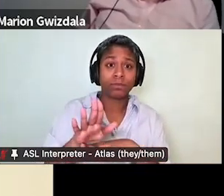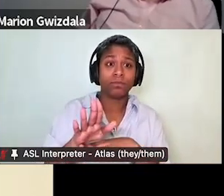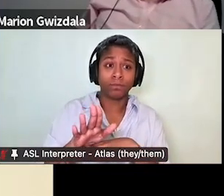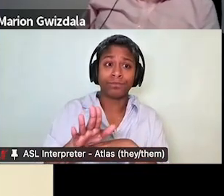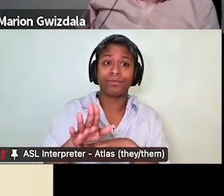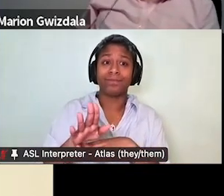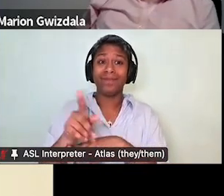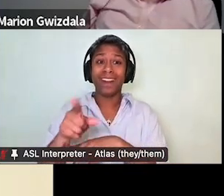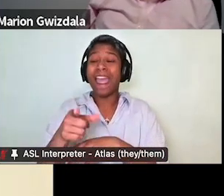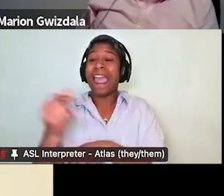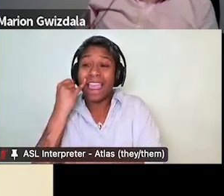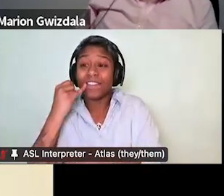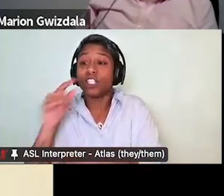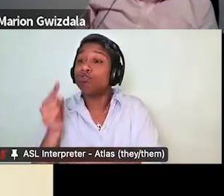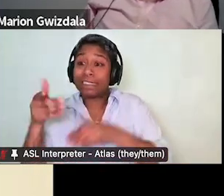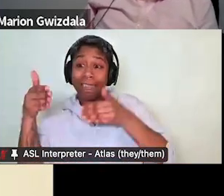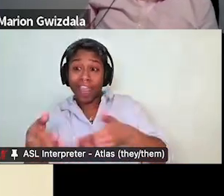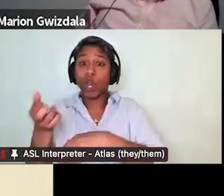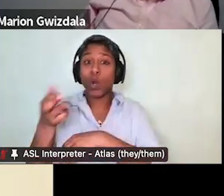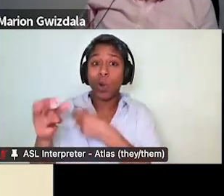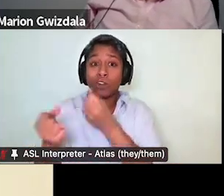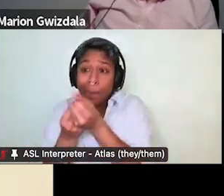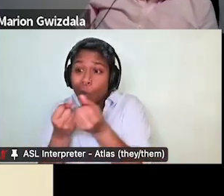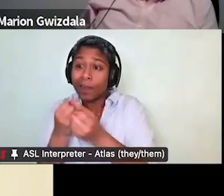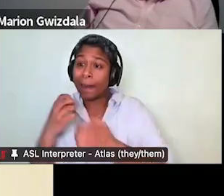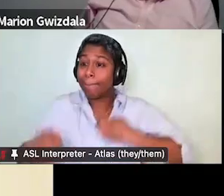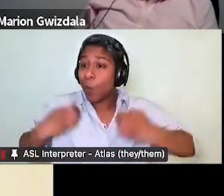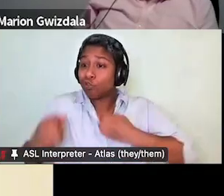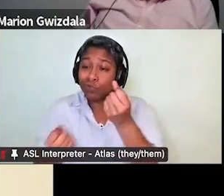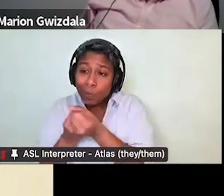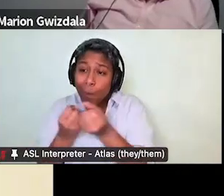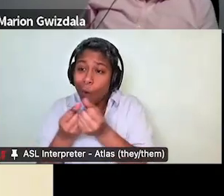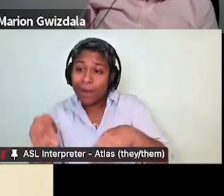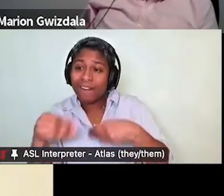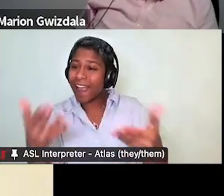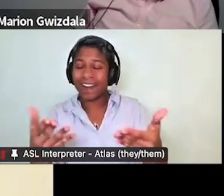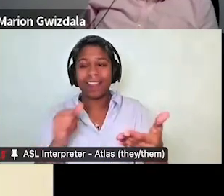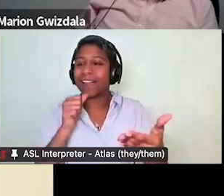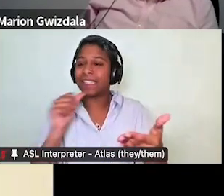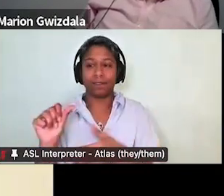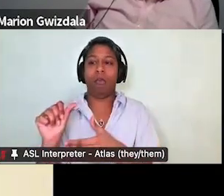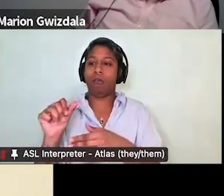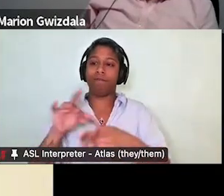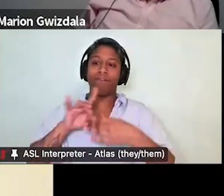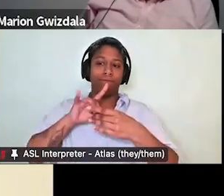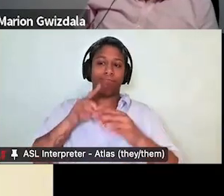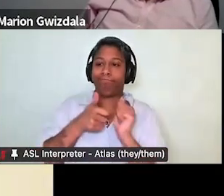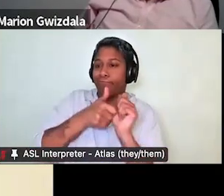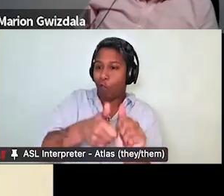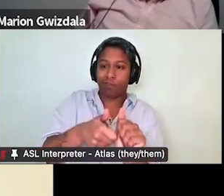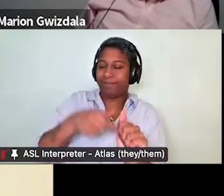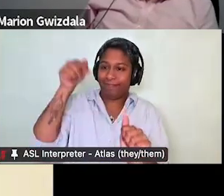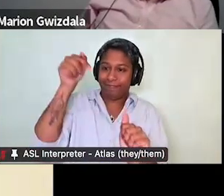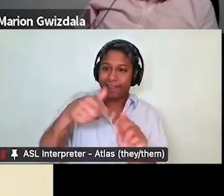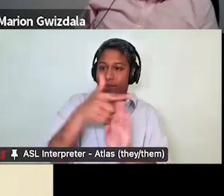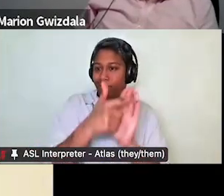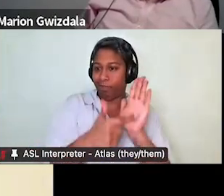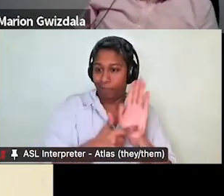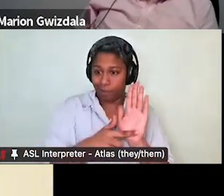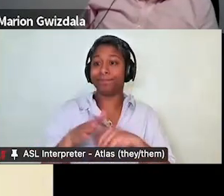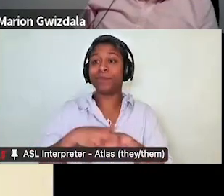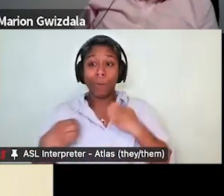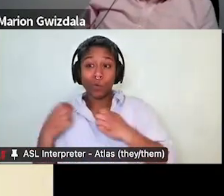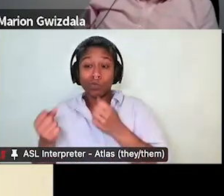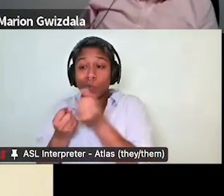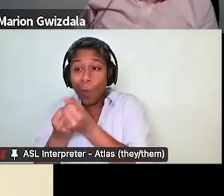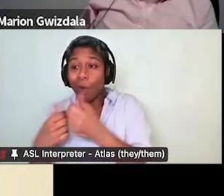of emotional support. We've heard about emotional support animals. Emotional support animals are dogs that are